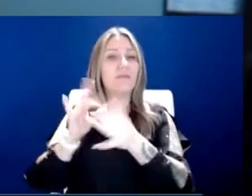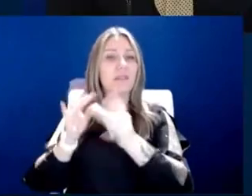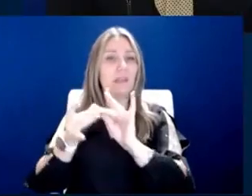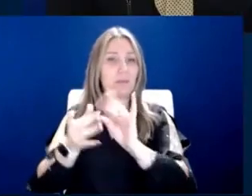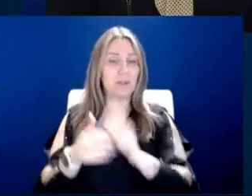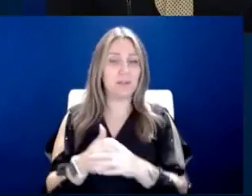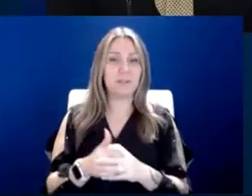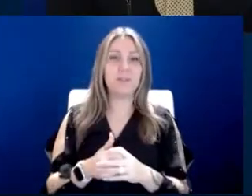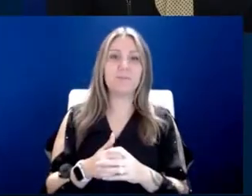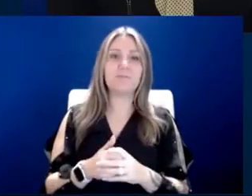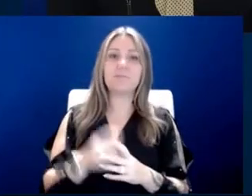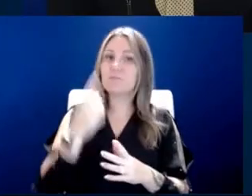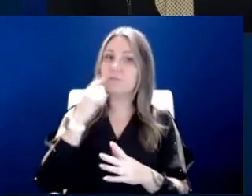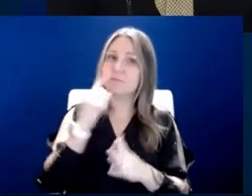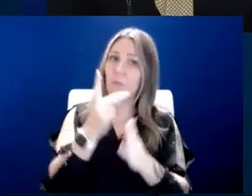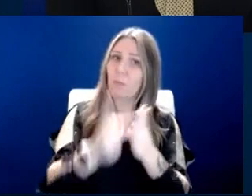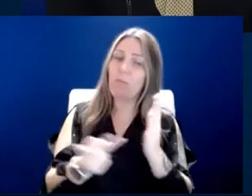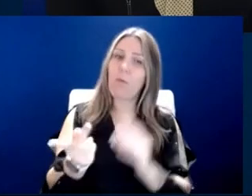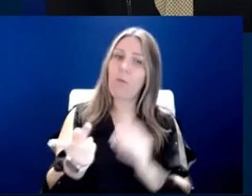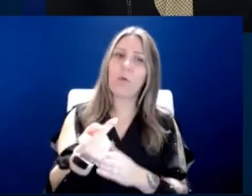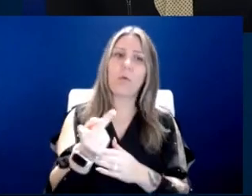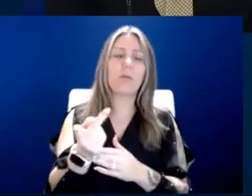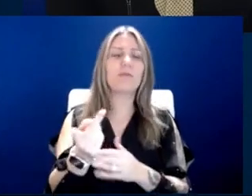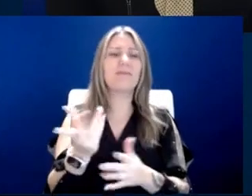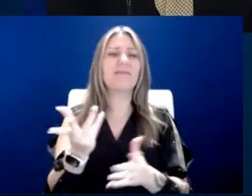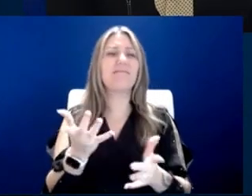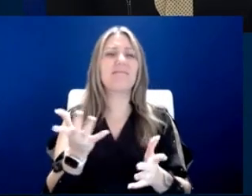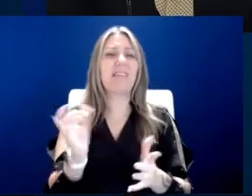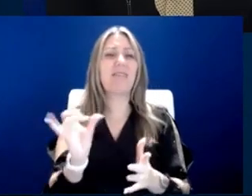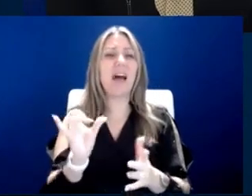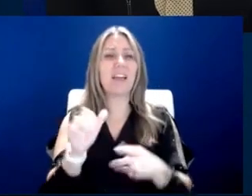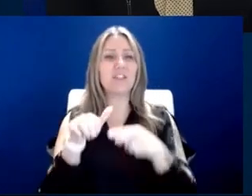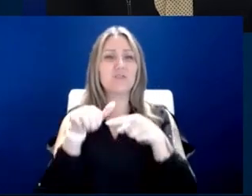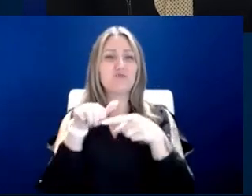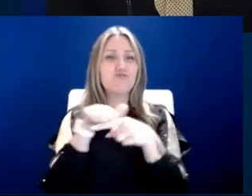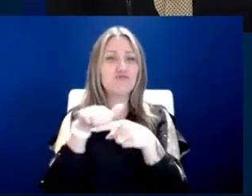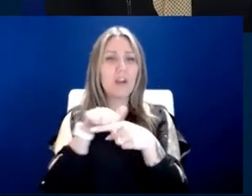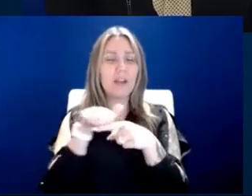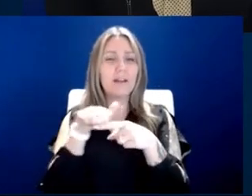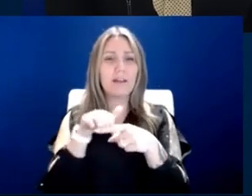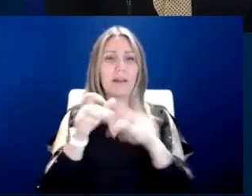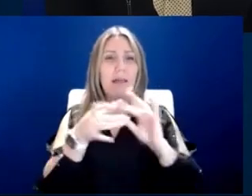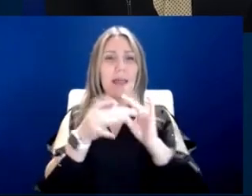what's it like training an Olympic elite athlete?